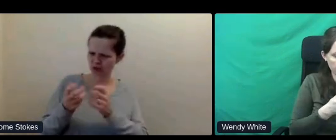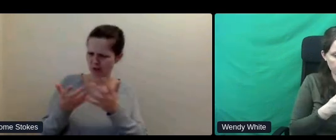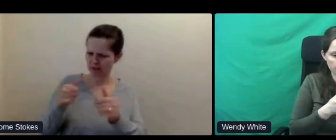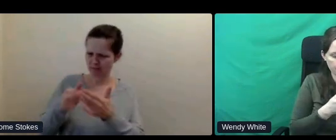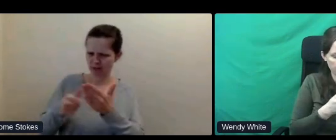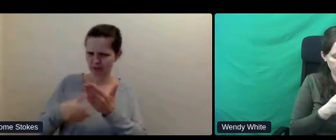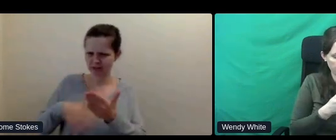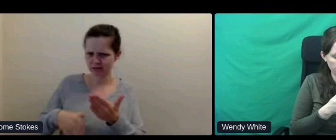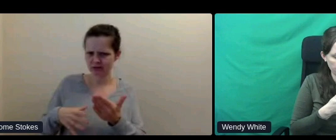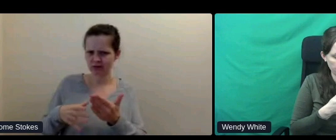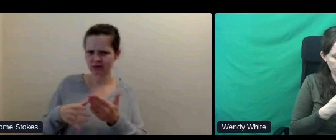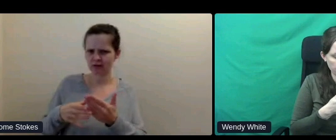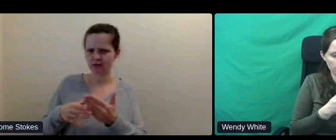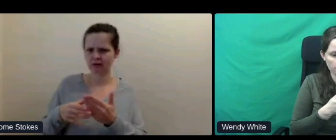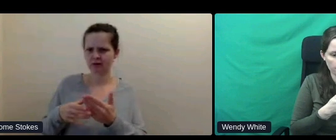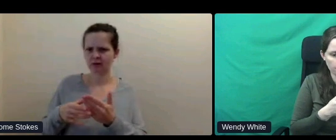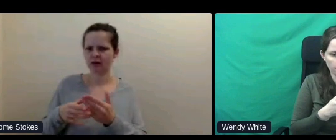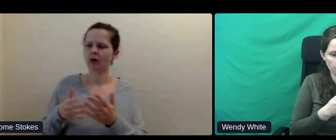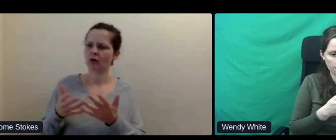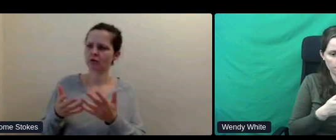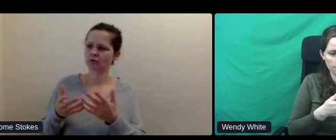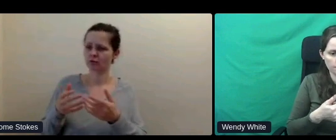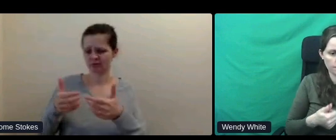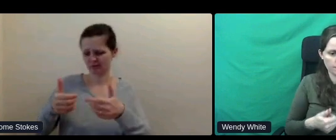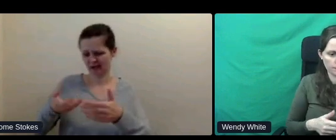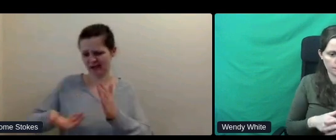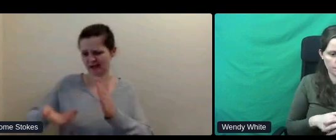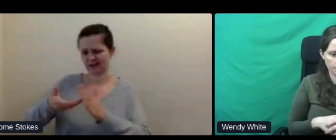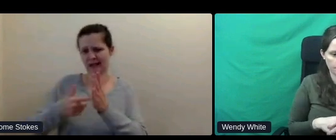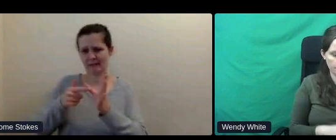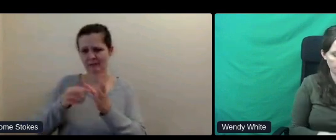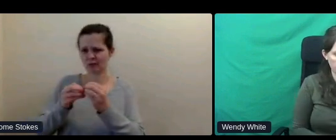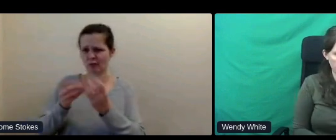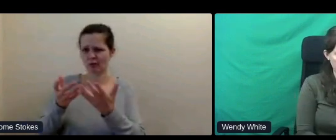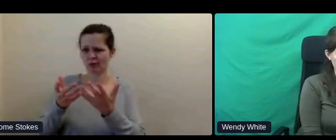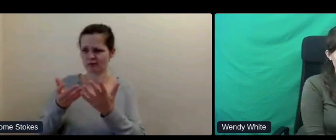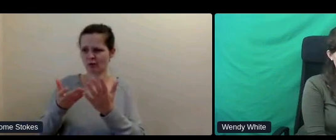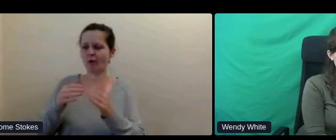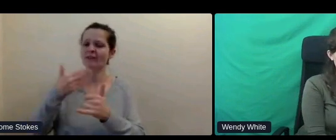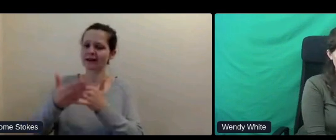to be converted into other inputs? And finally, could we also allow remapping?